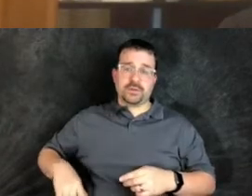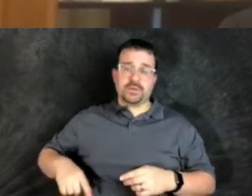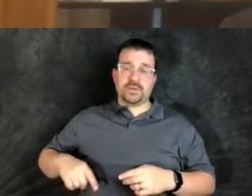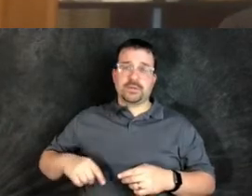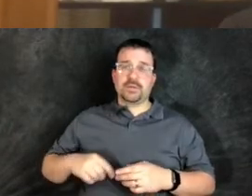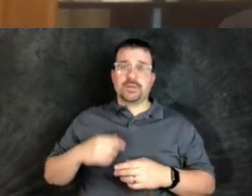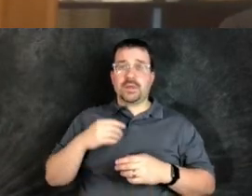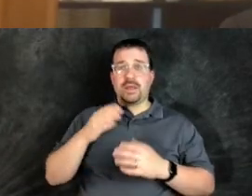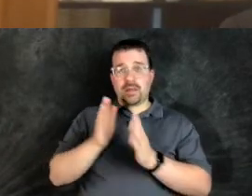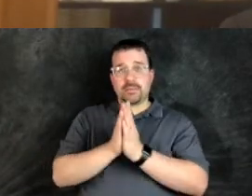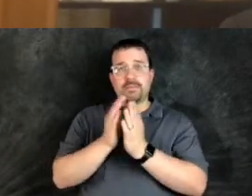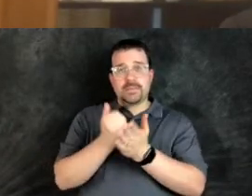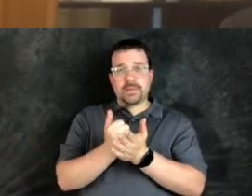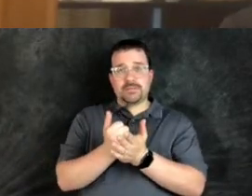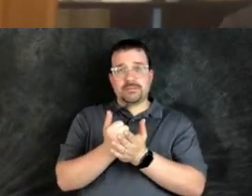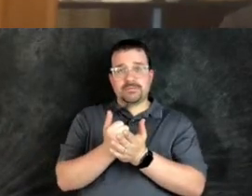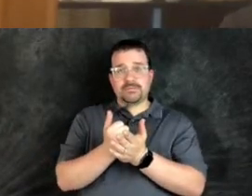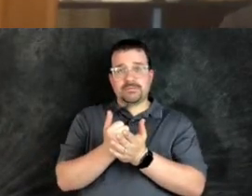Amen.